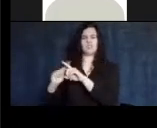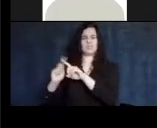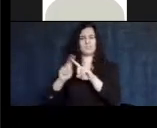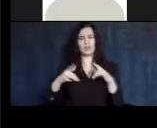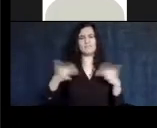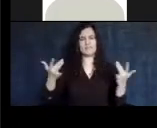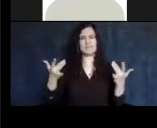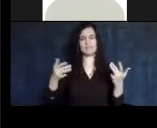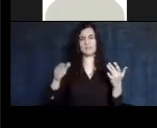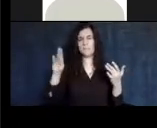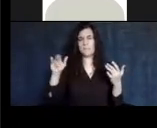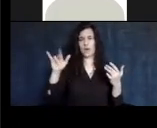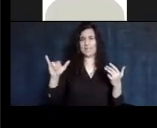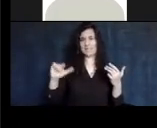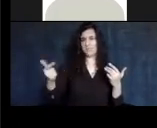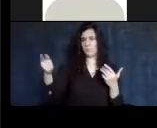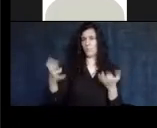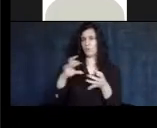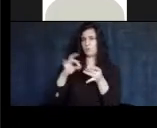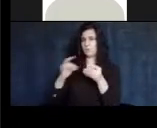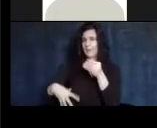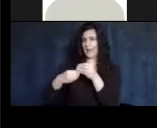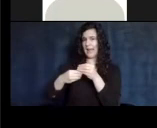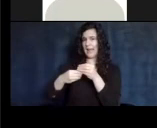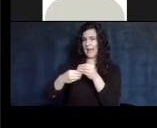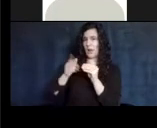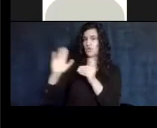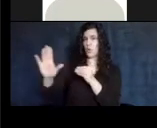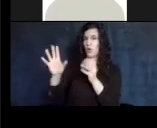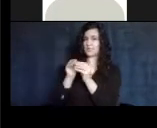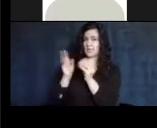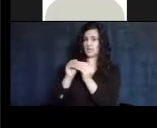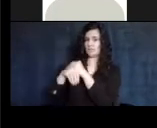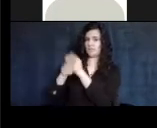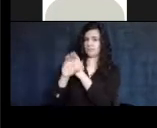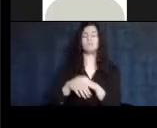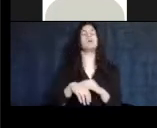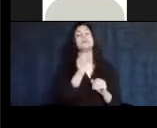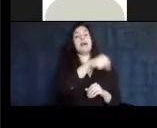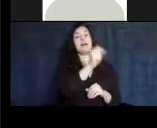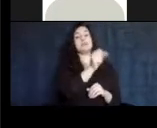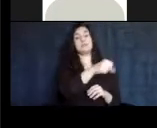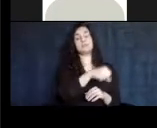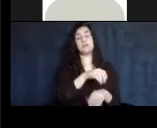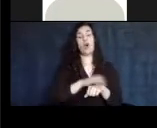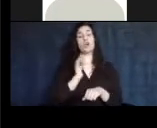Brandie, did you want to speak about your sessions? Yes. So we will also on our website, which is just